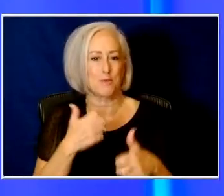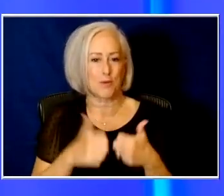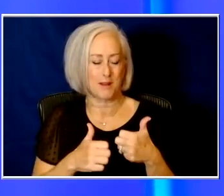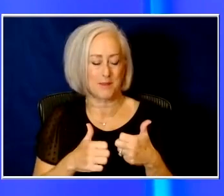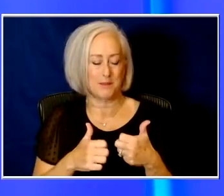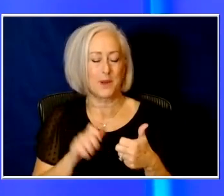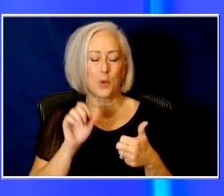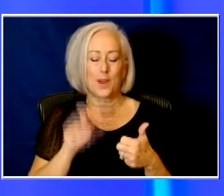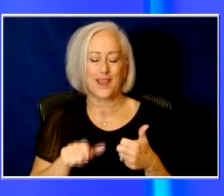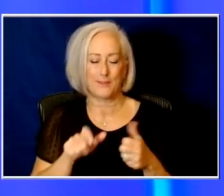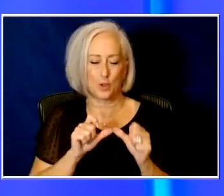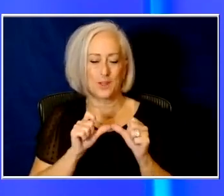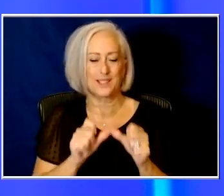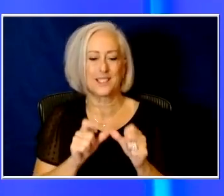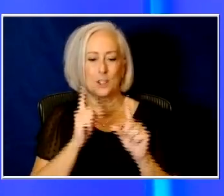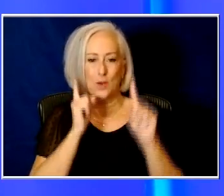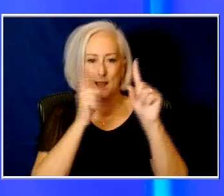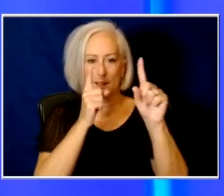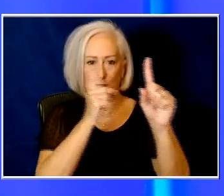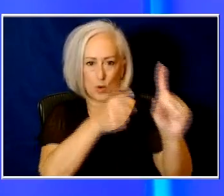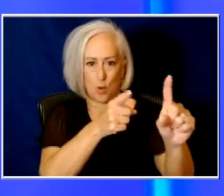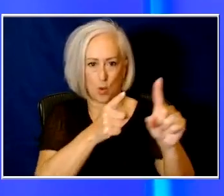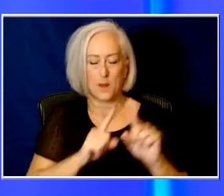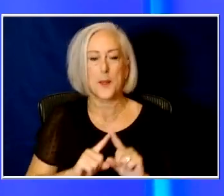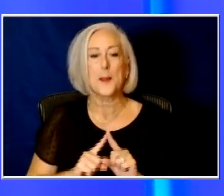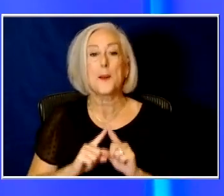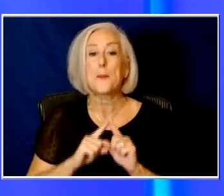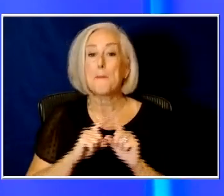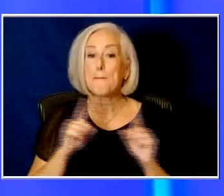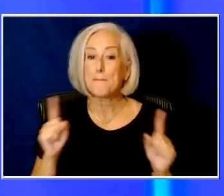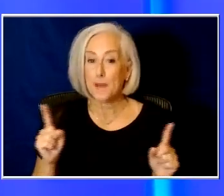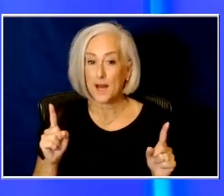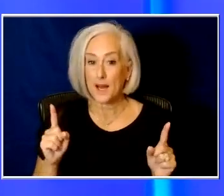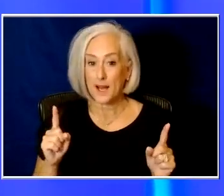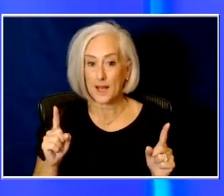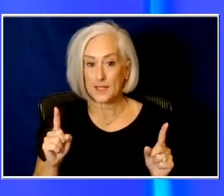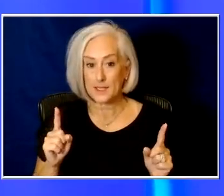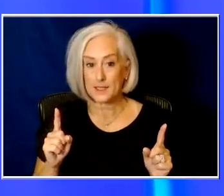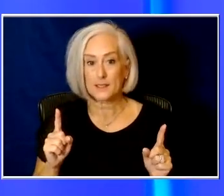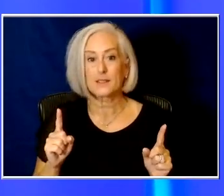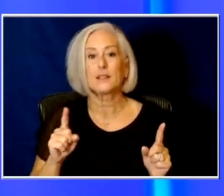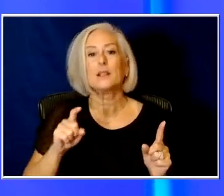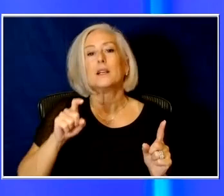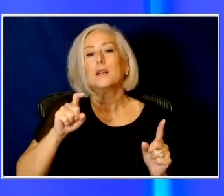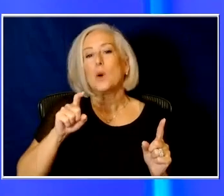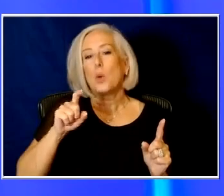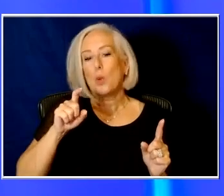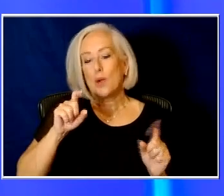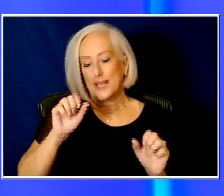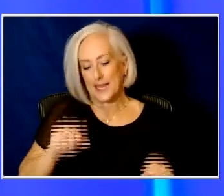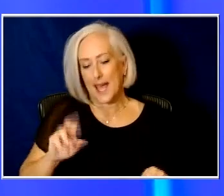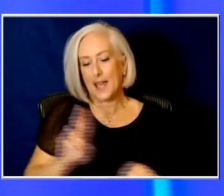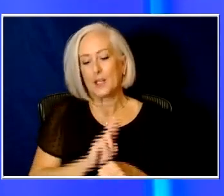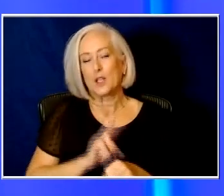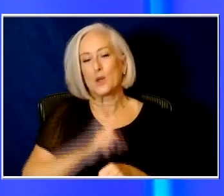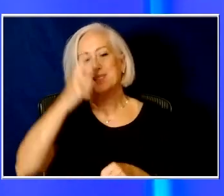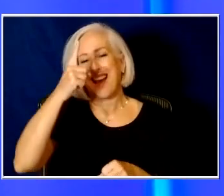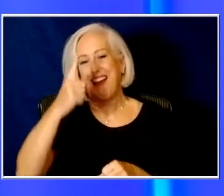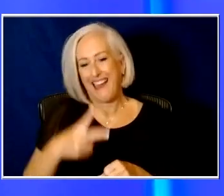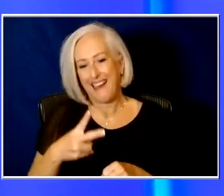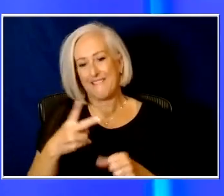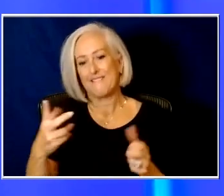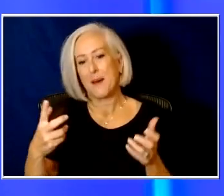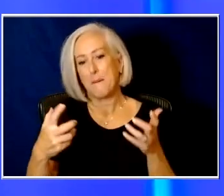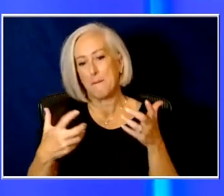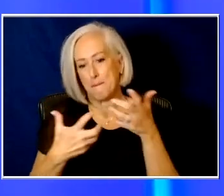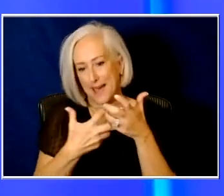we have developed ways to do transplant using half-match donors. And most of us have